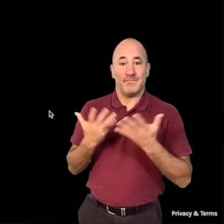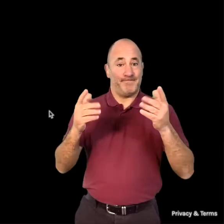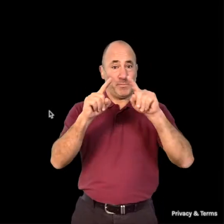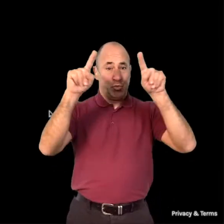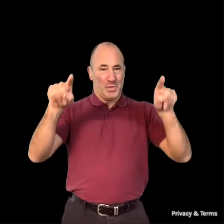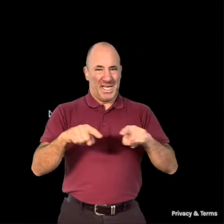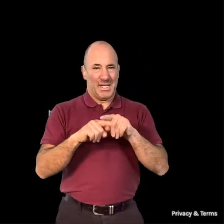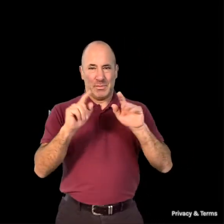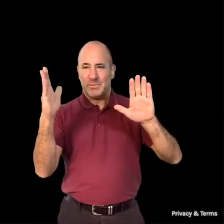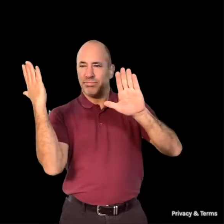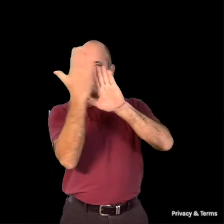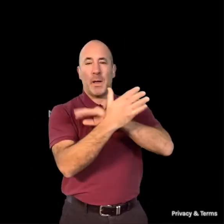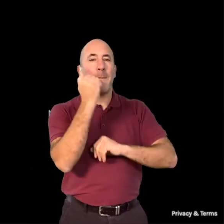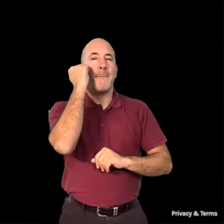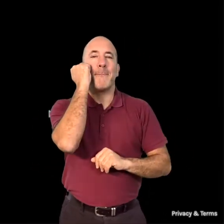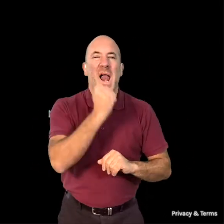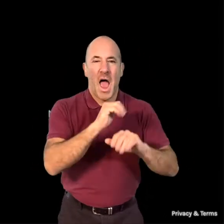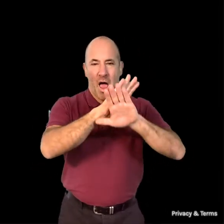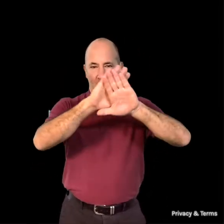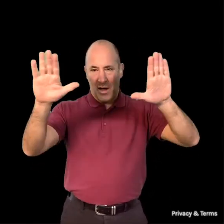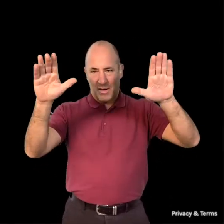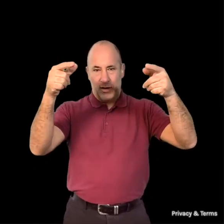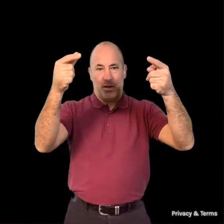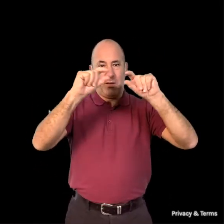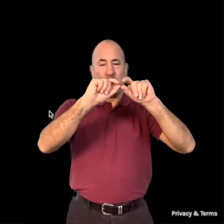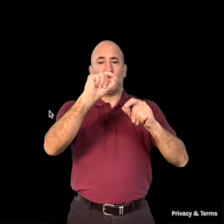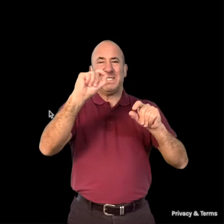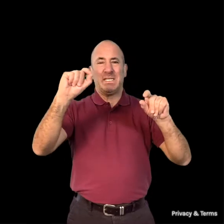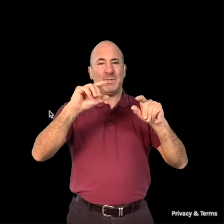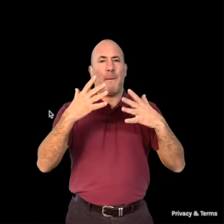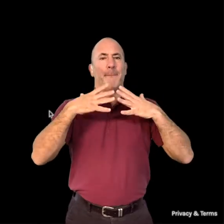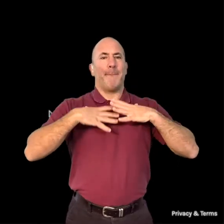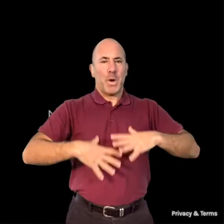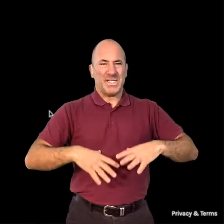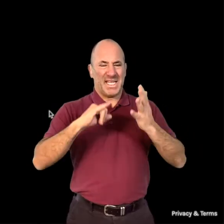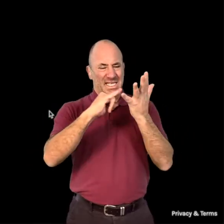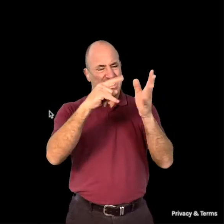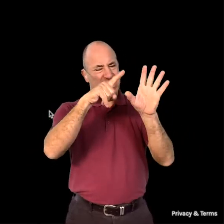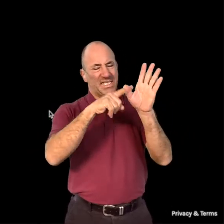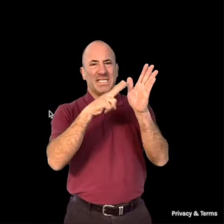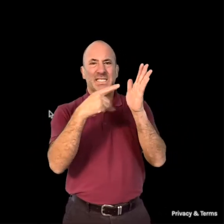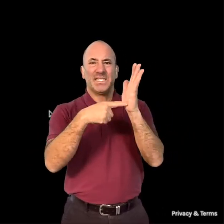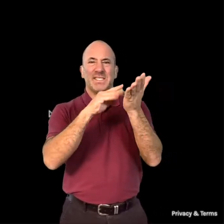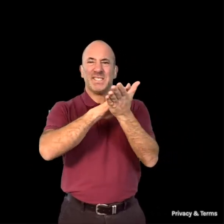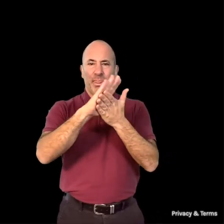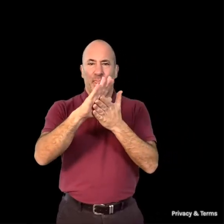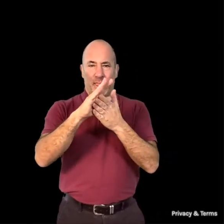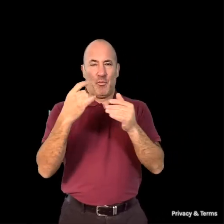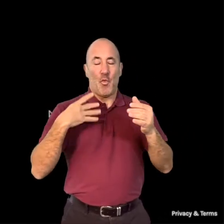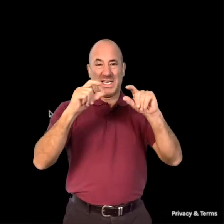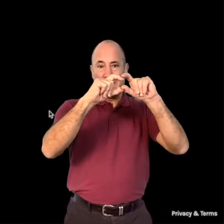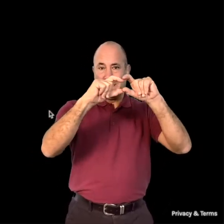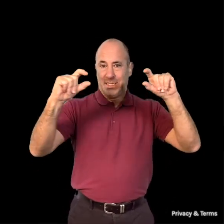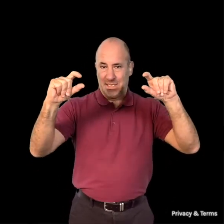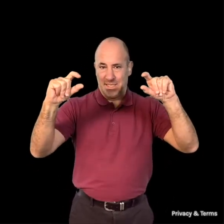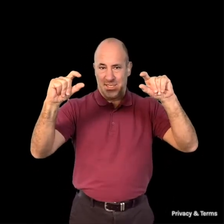black background with Body Synth written in big white letters in the middle, and above that a